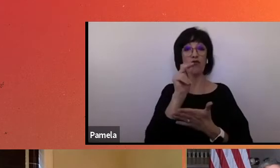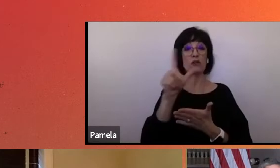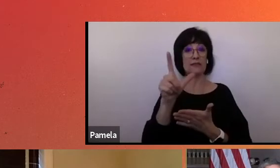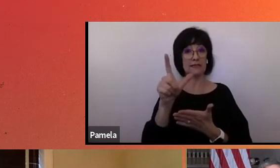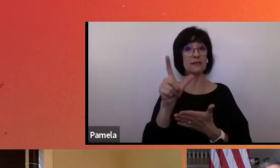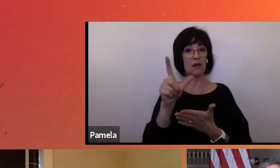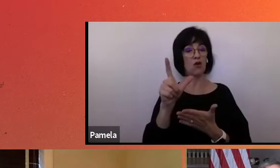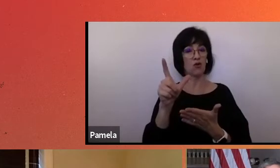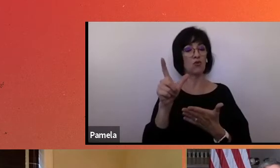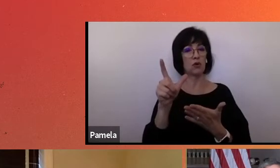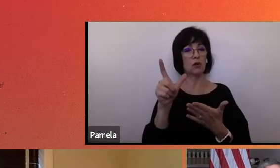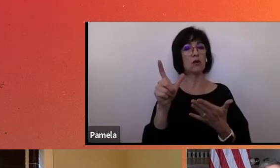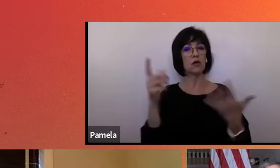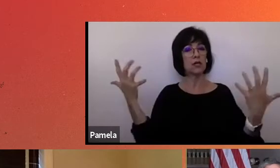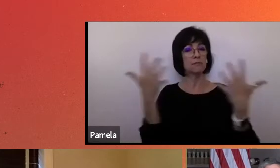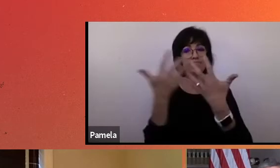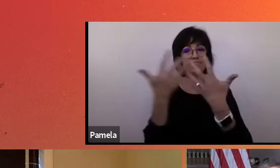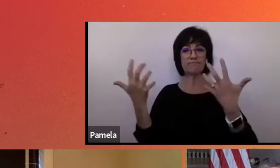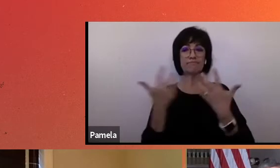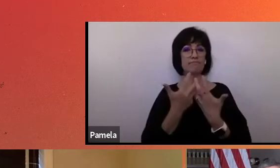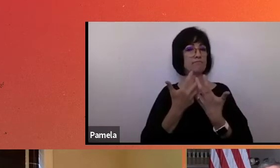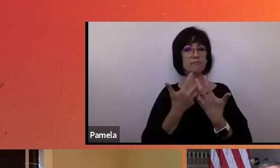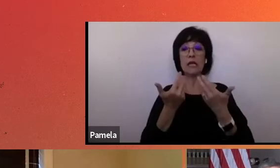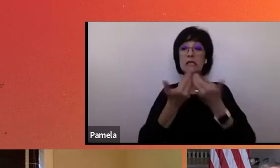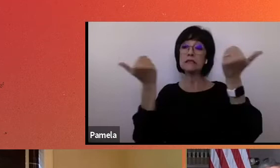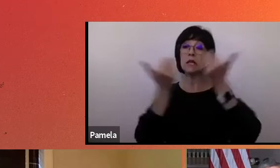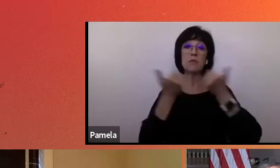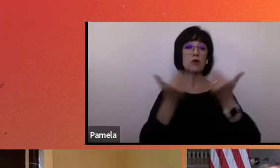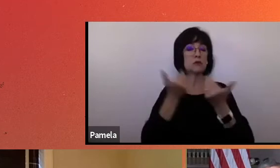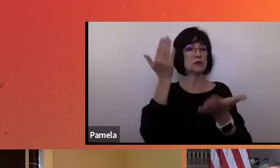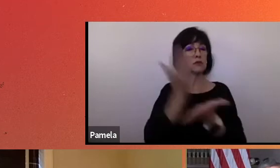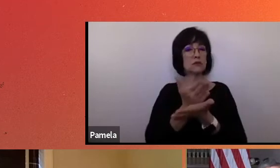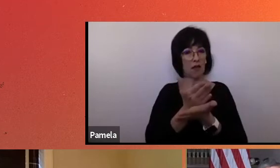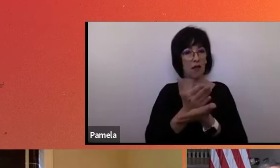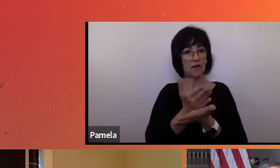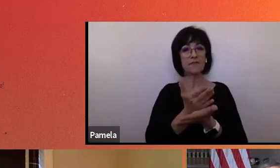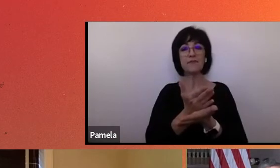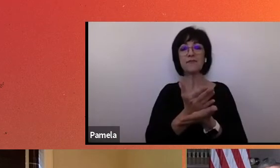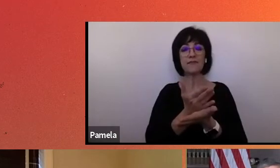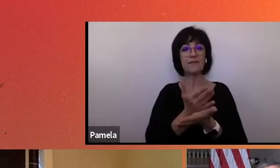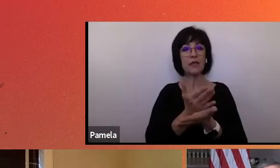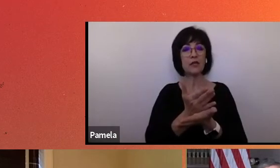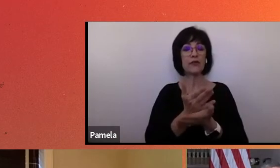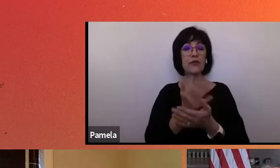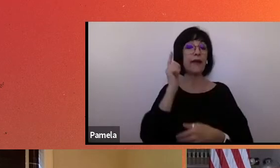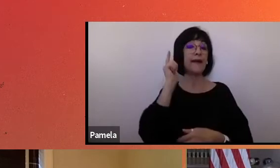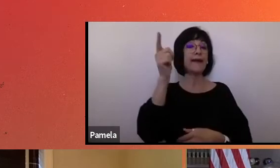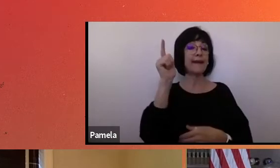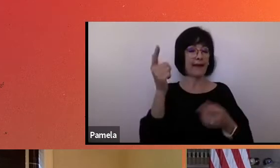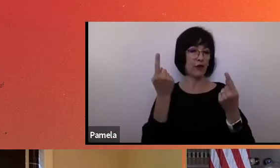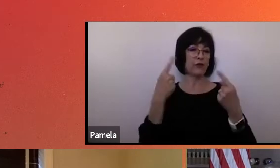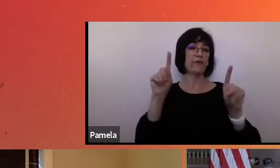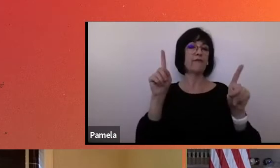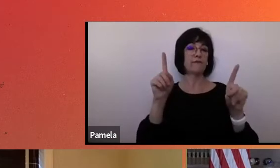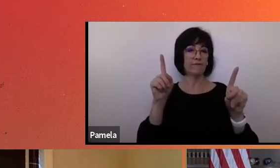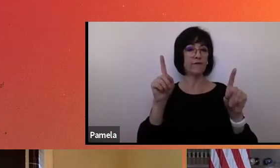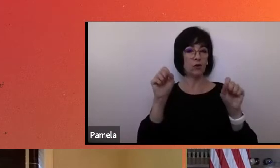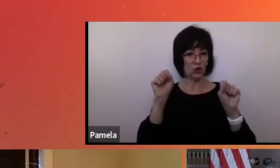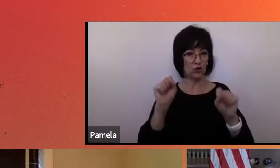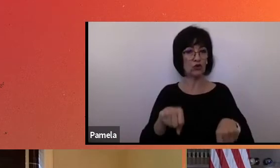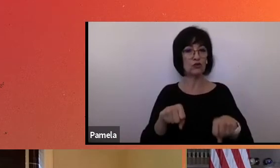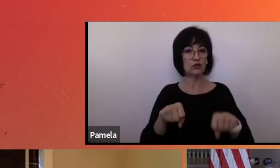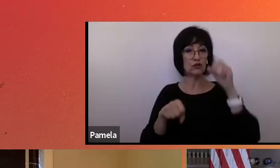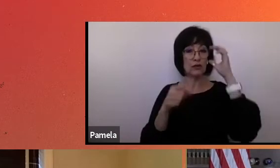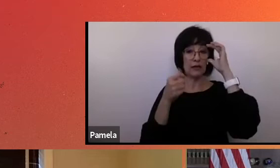were actually the first university nationwide that actually was able to integrate the students. When I went out there in 1952, the school